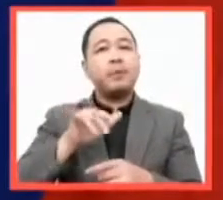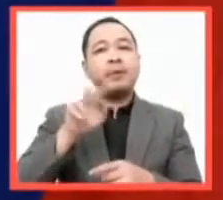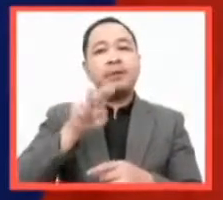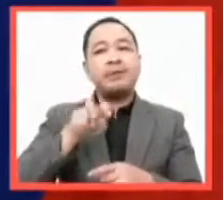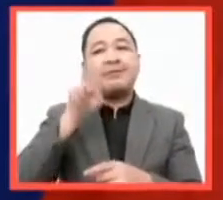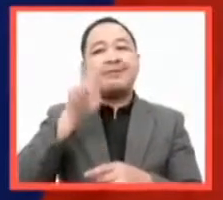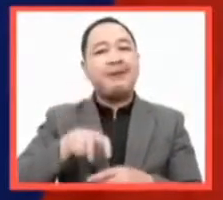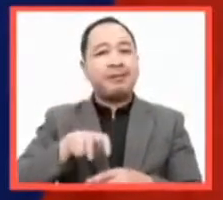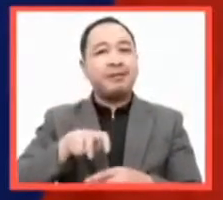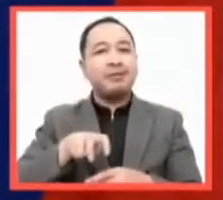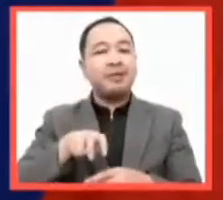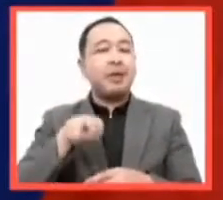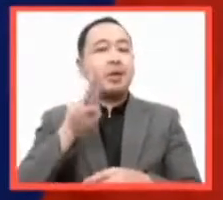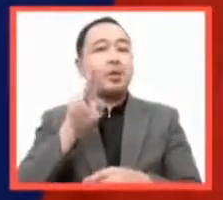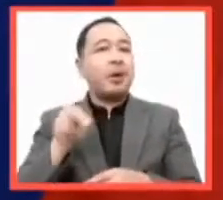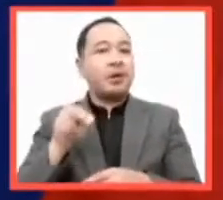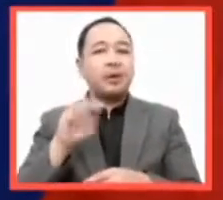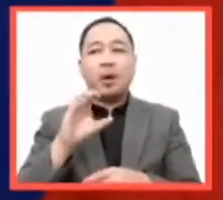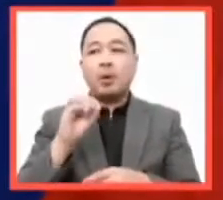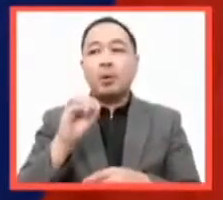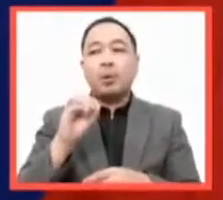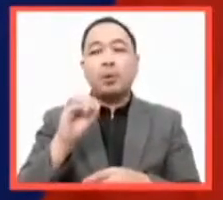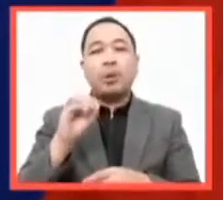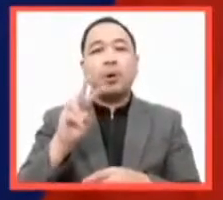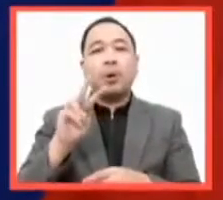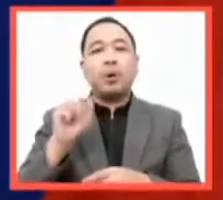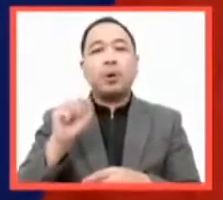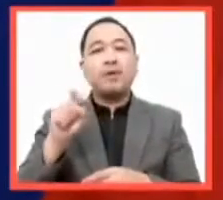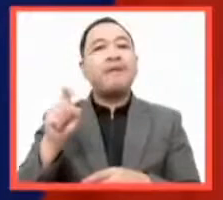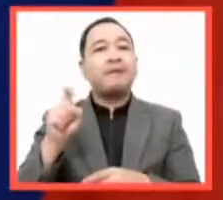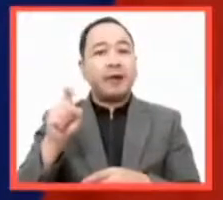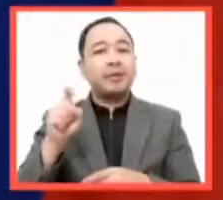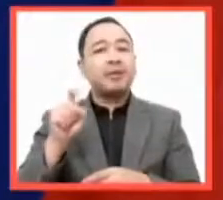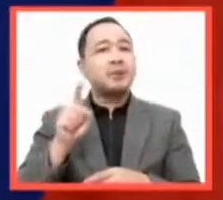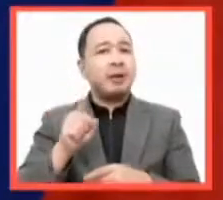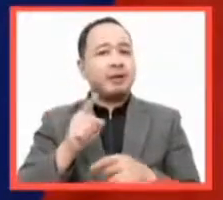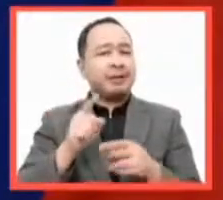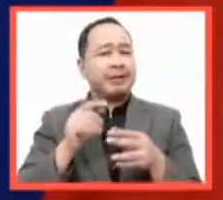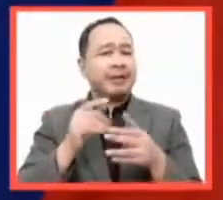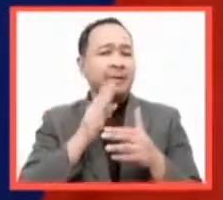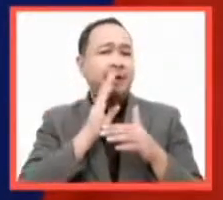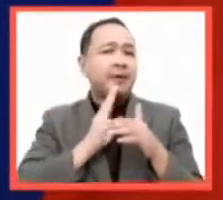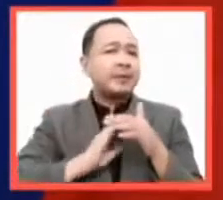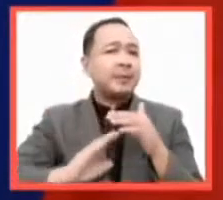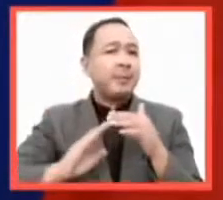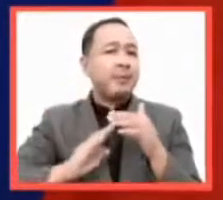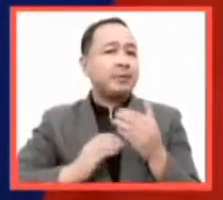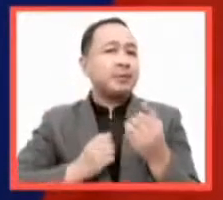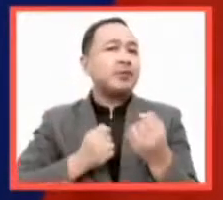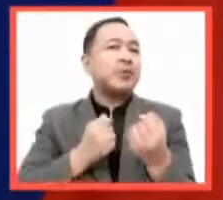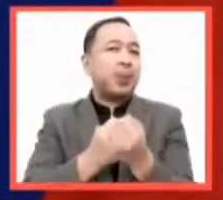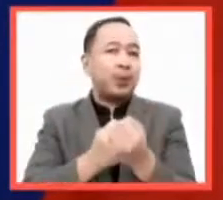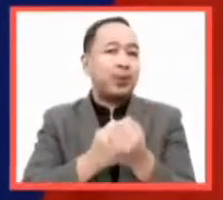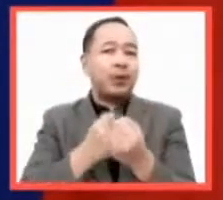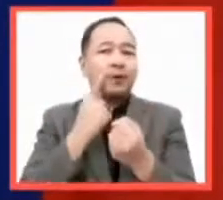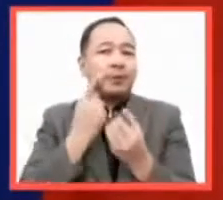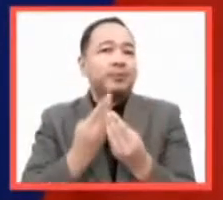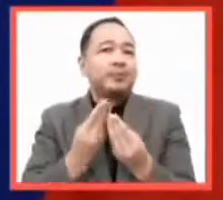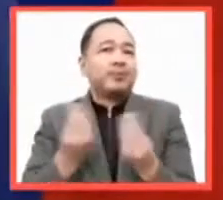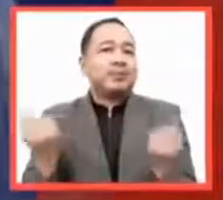facility. This is our modest contribution to our collective fight against COVID-19.